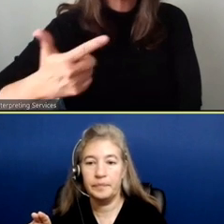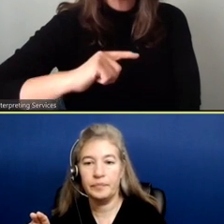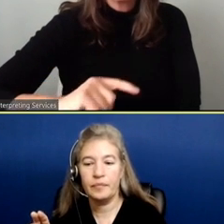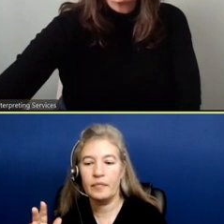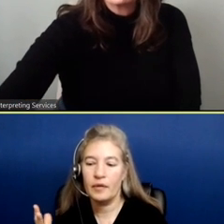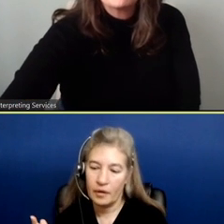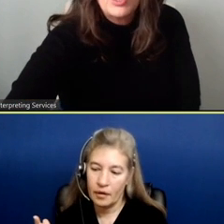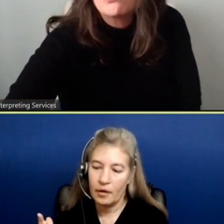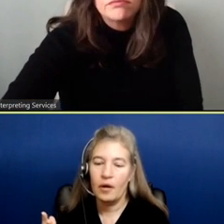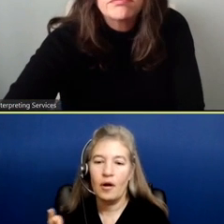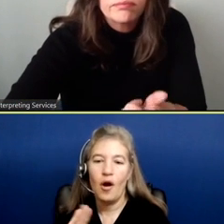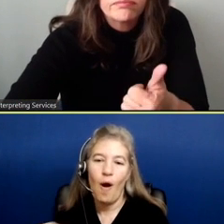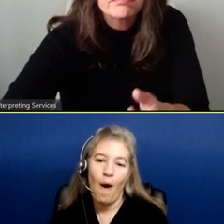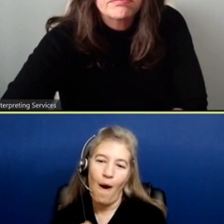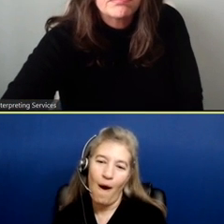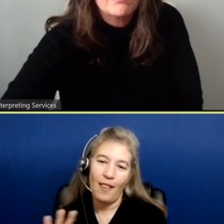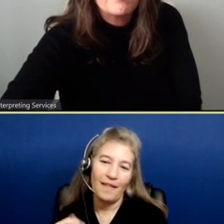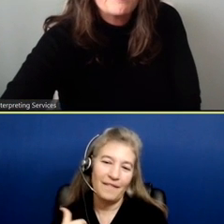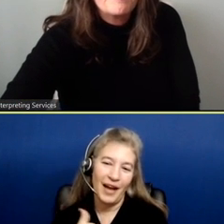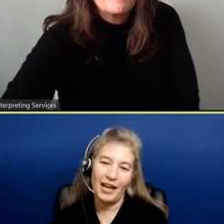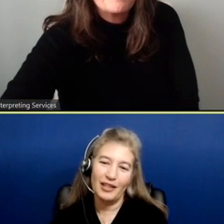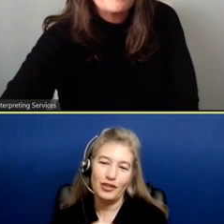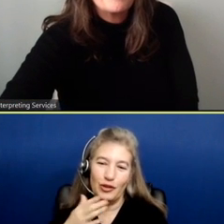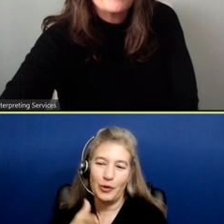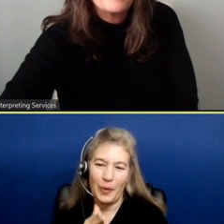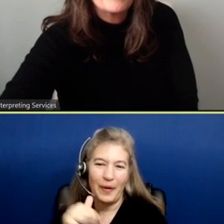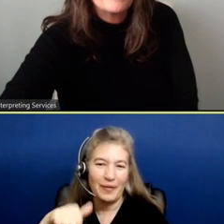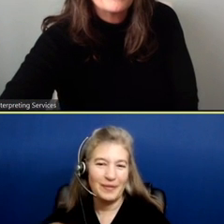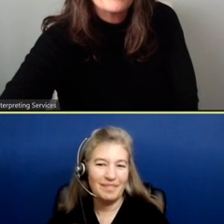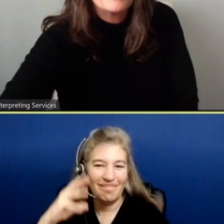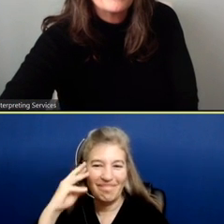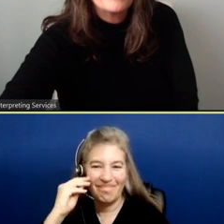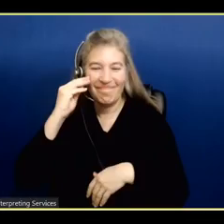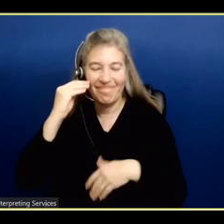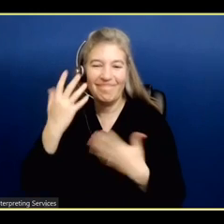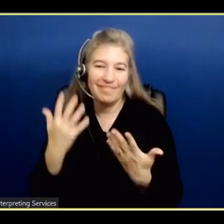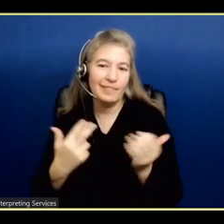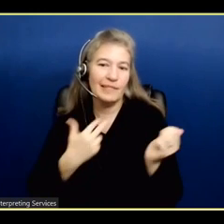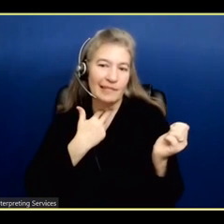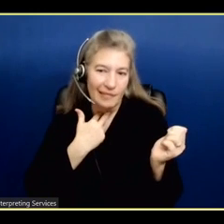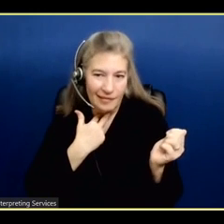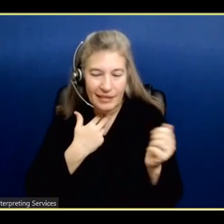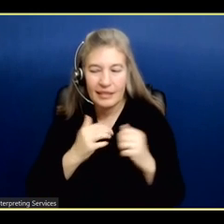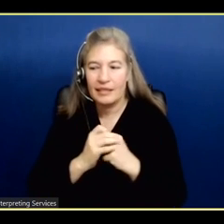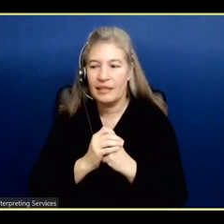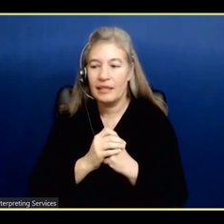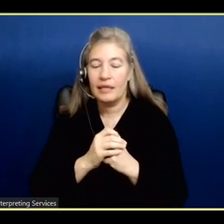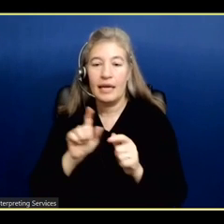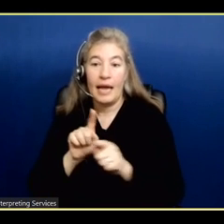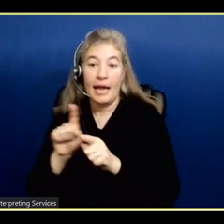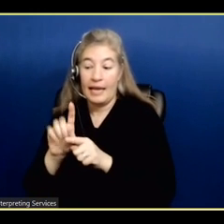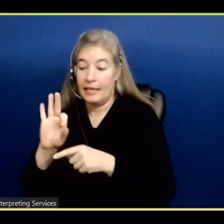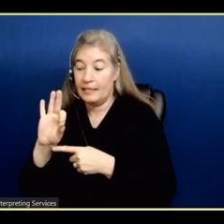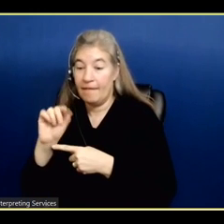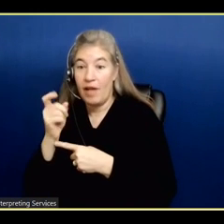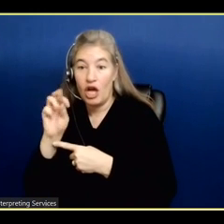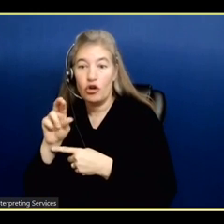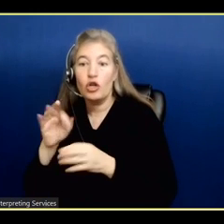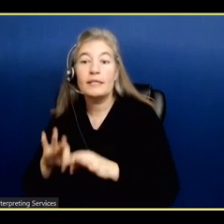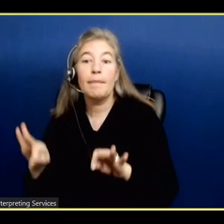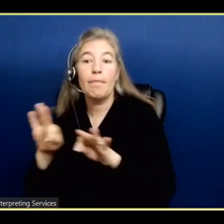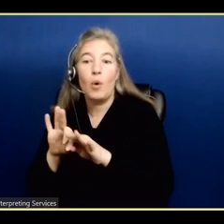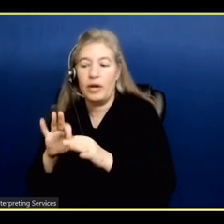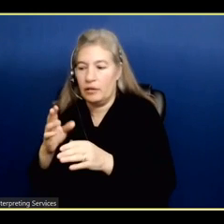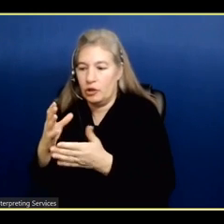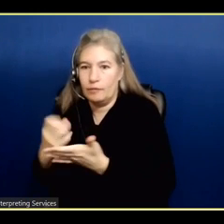So I think that's a really important thing. I think also, like I had mentioned, trying to encourage folks to meet halfway in some way,